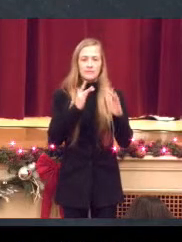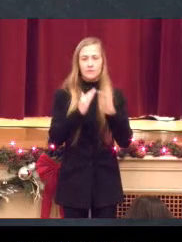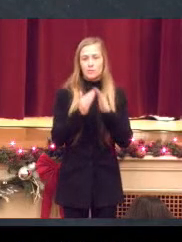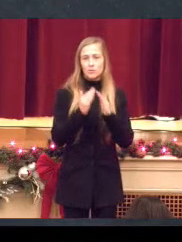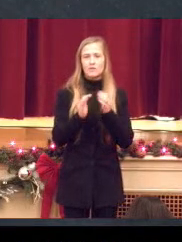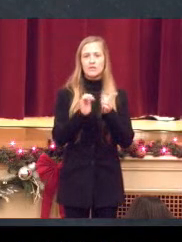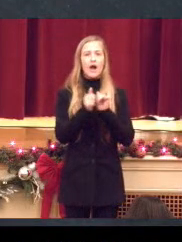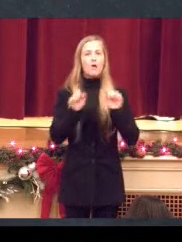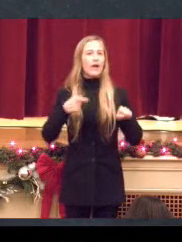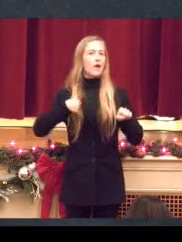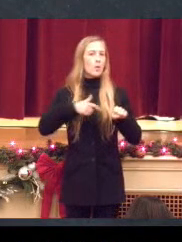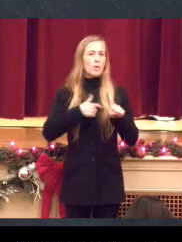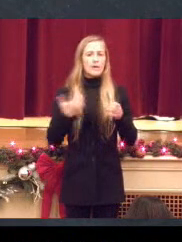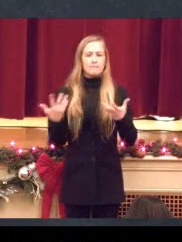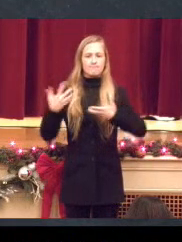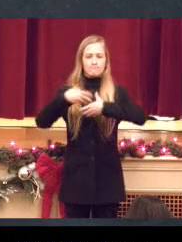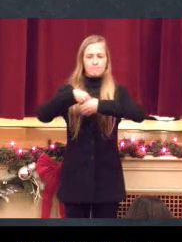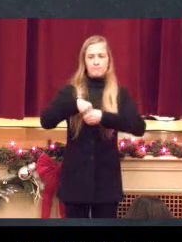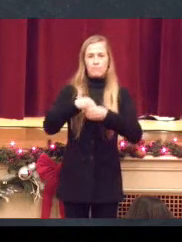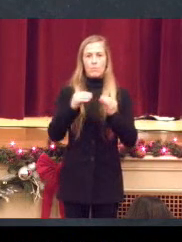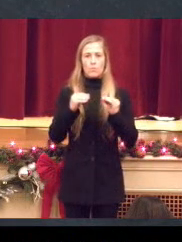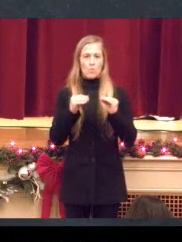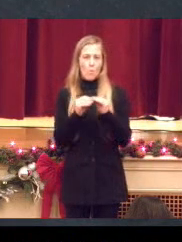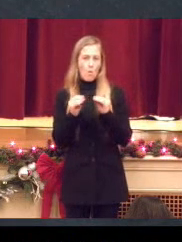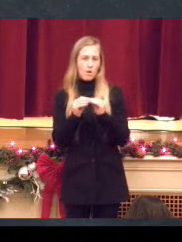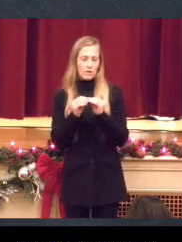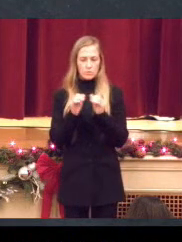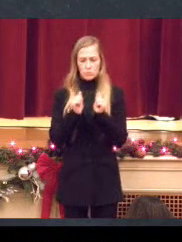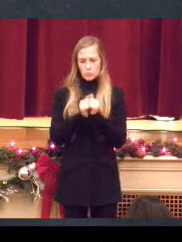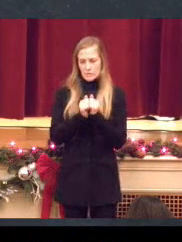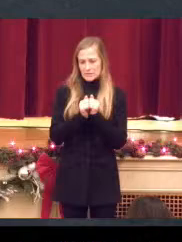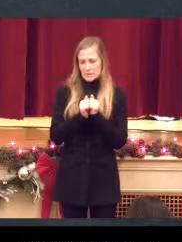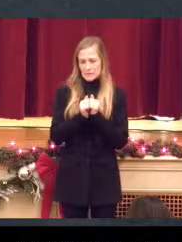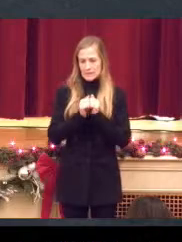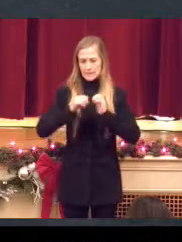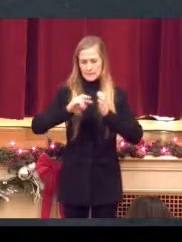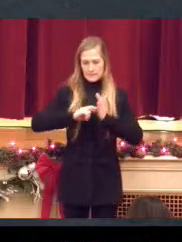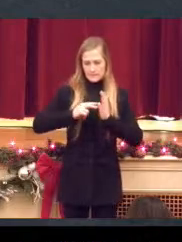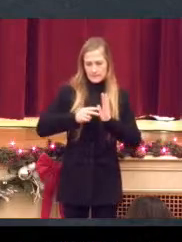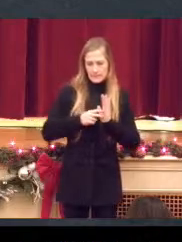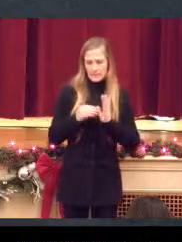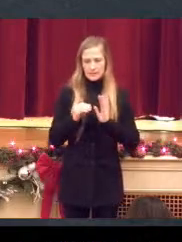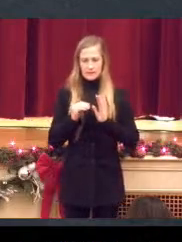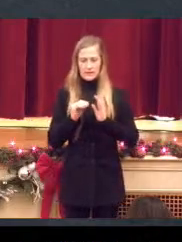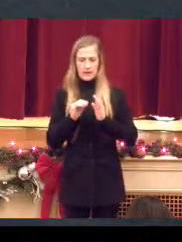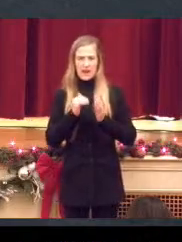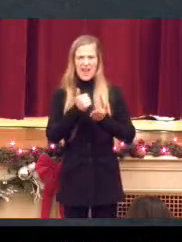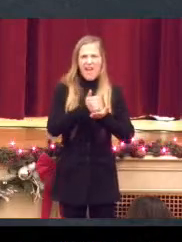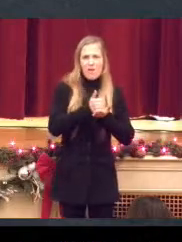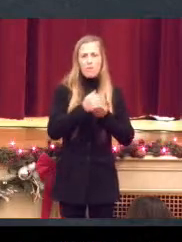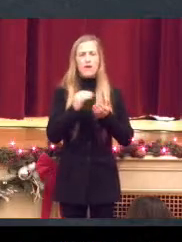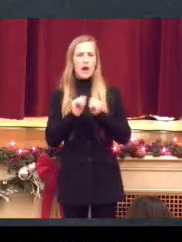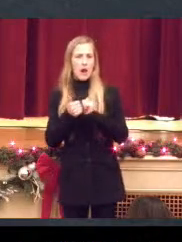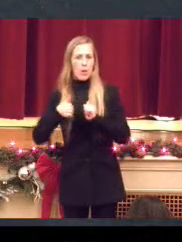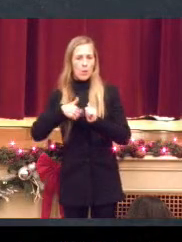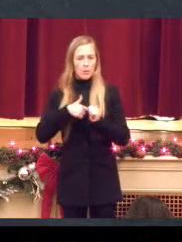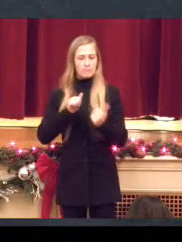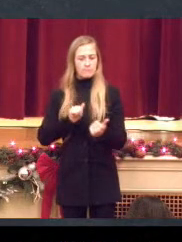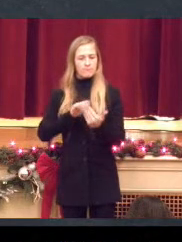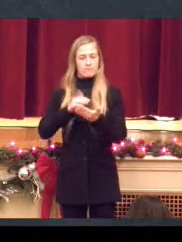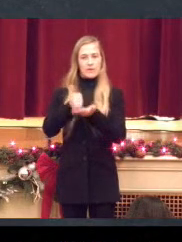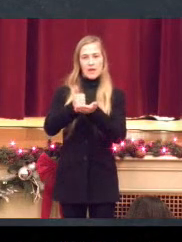bit more about the definition and how we help families who are